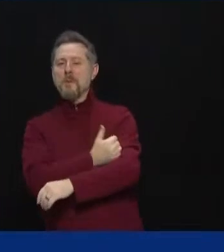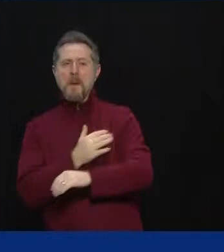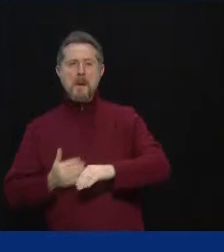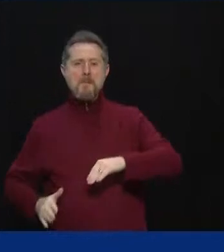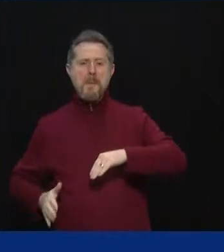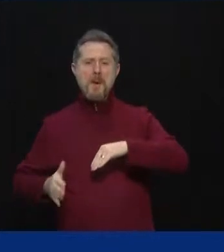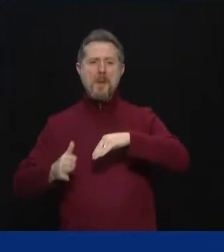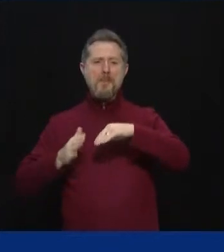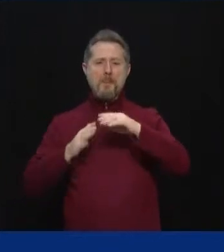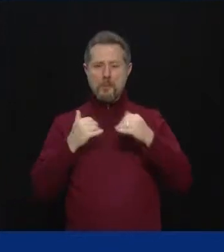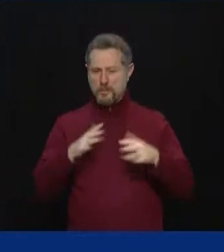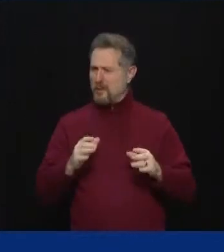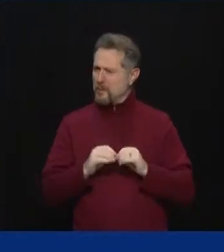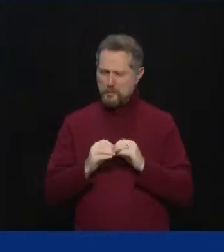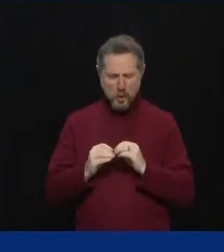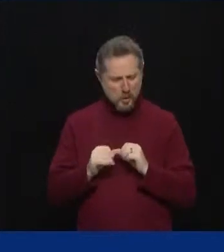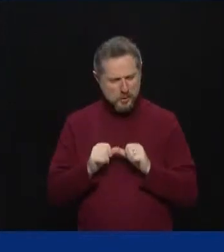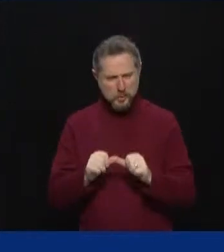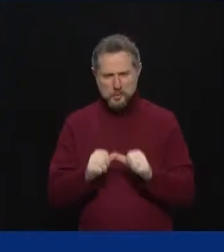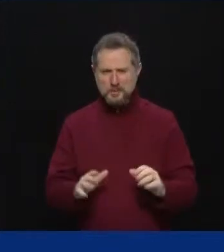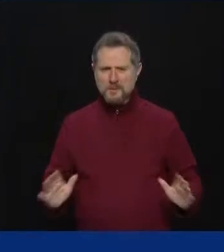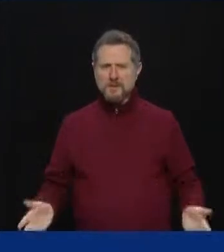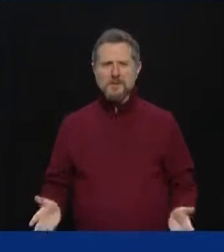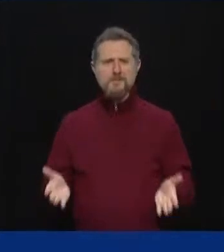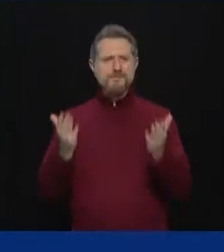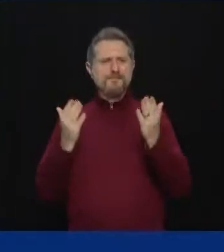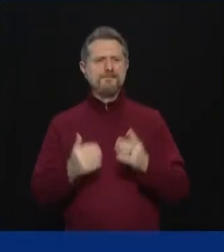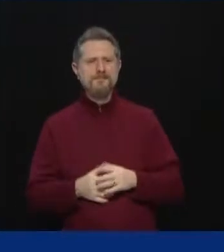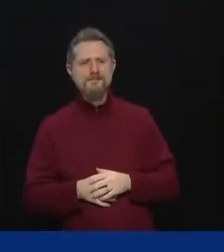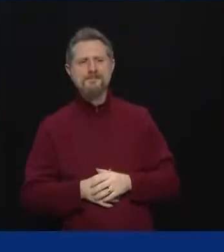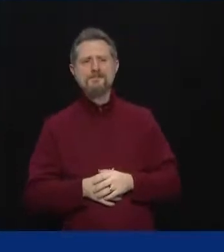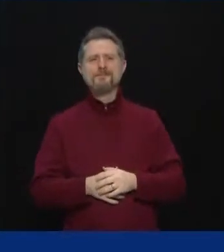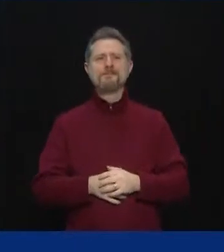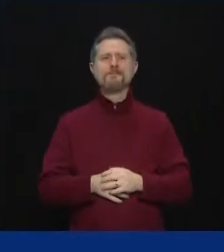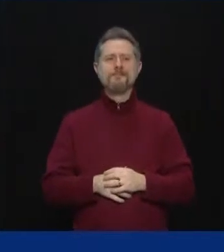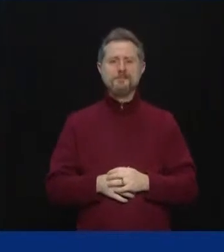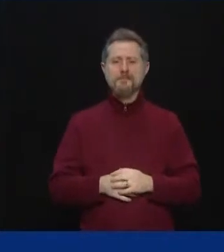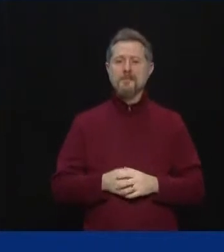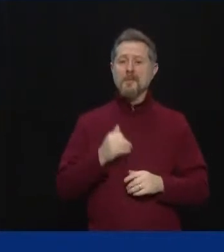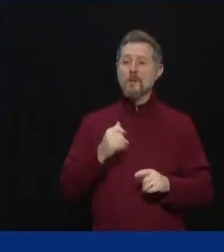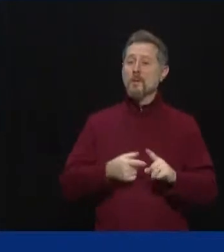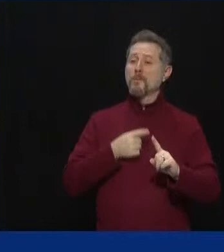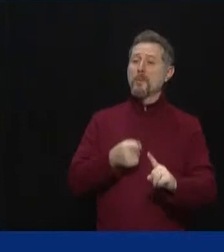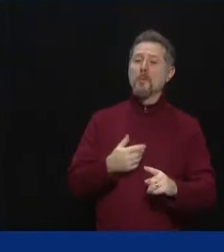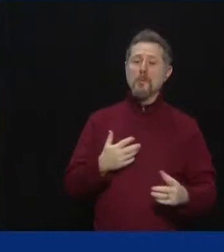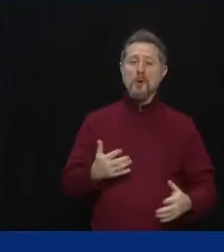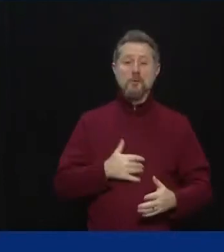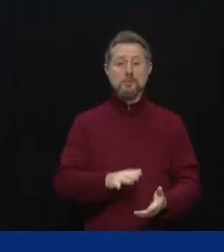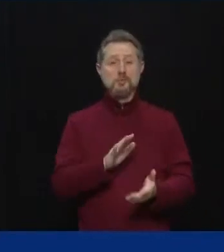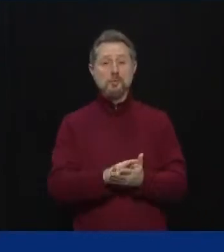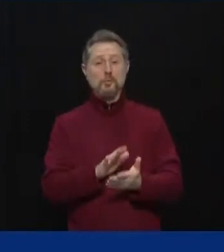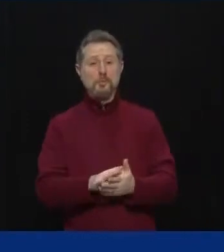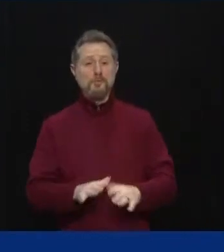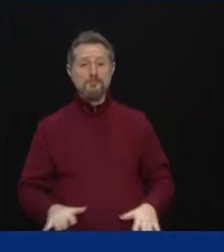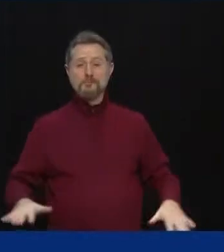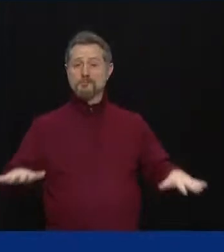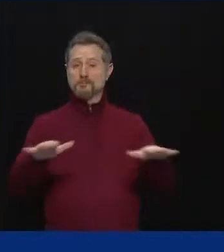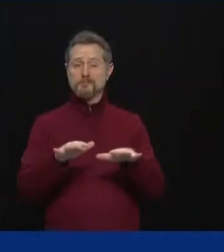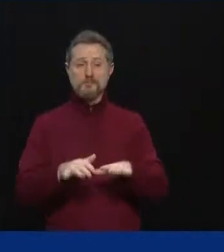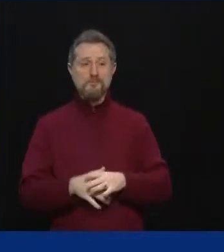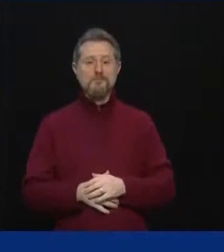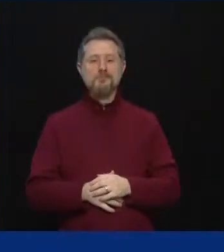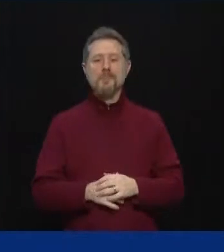going all over the state. This is our key out of this. Schools. Right now,